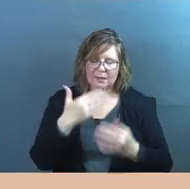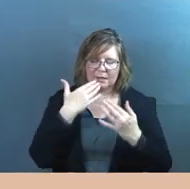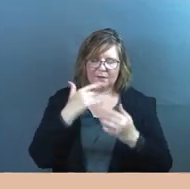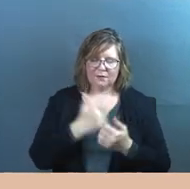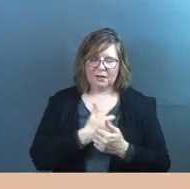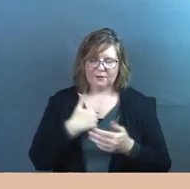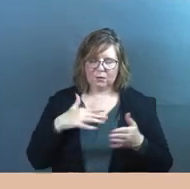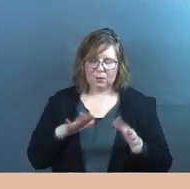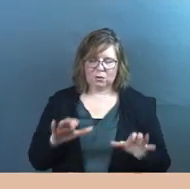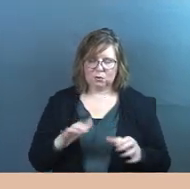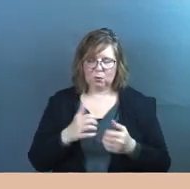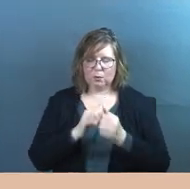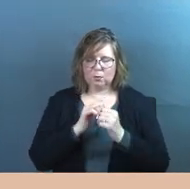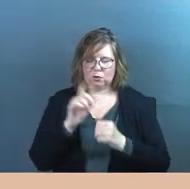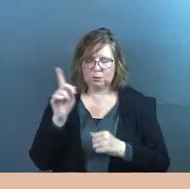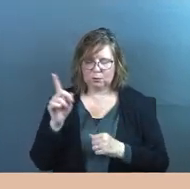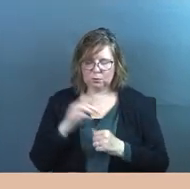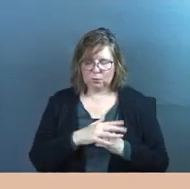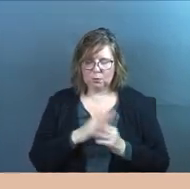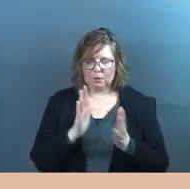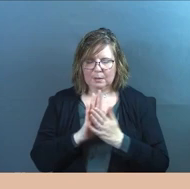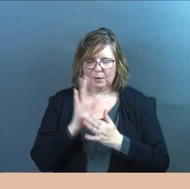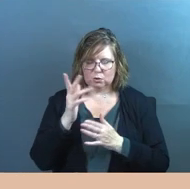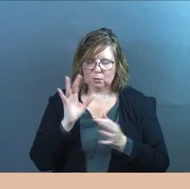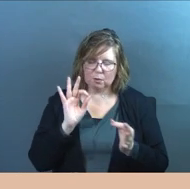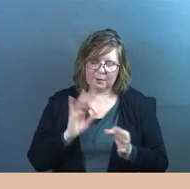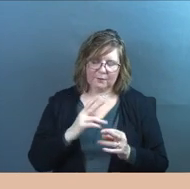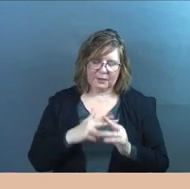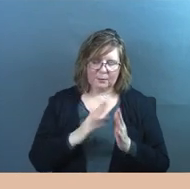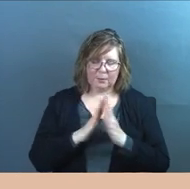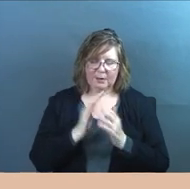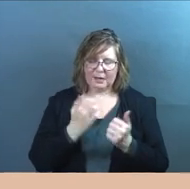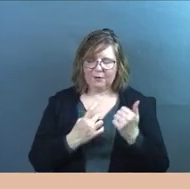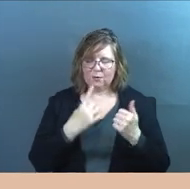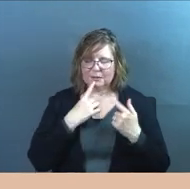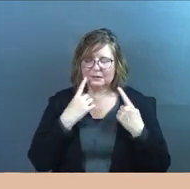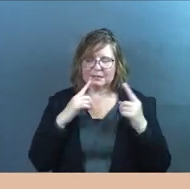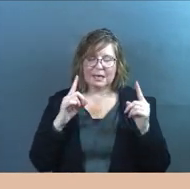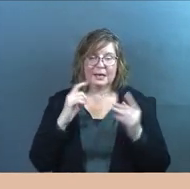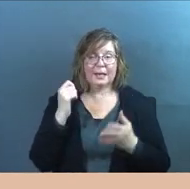Thank you for loving us the way that you do. We worship you. We praise you. It's in your perfect name we pray. And everybody said, amen. Amen.